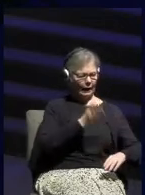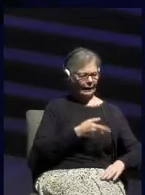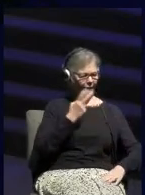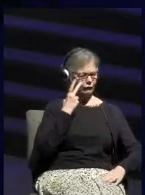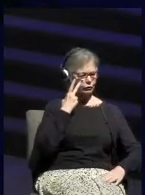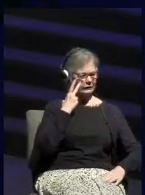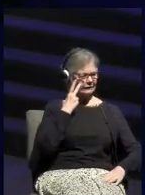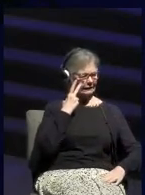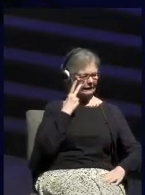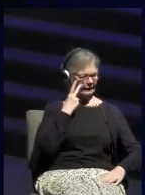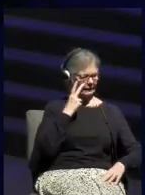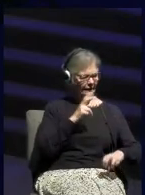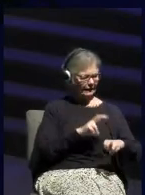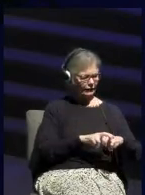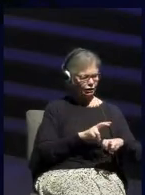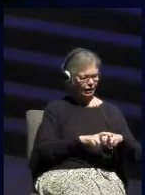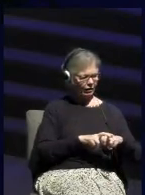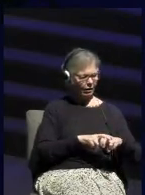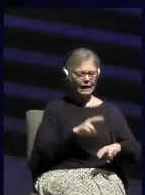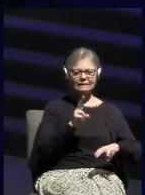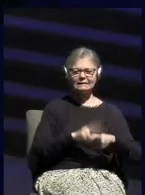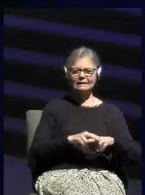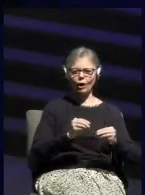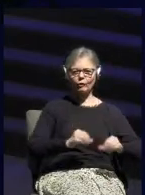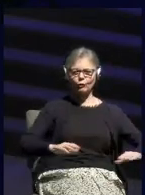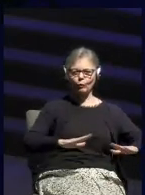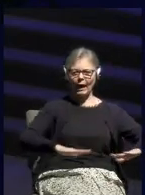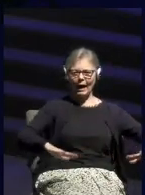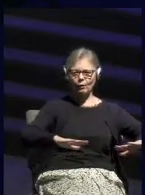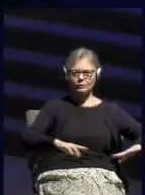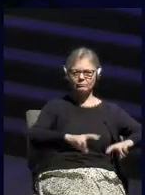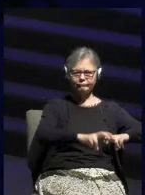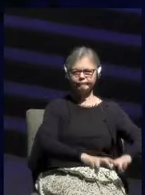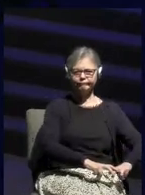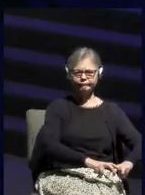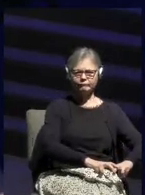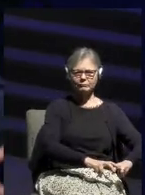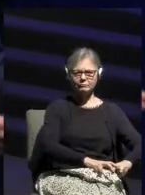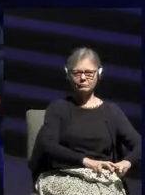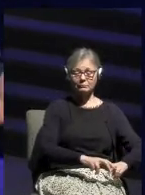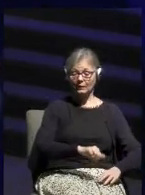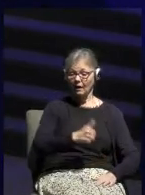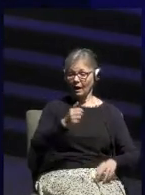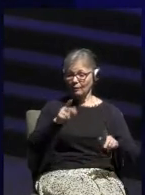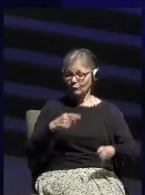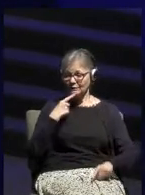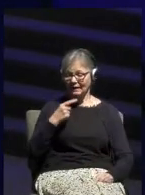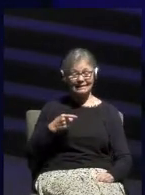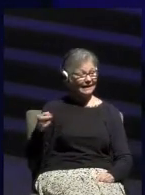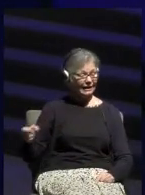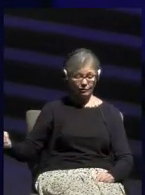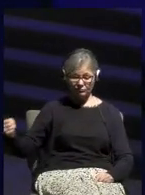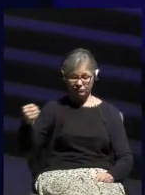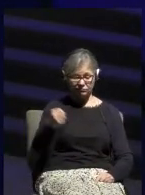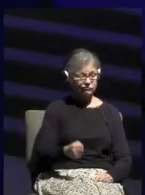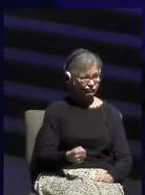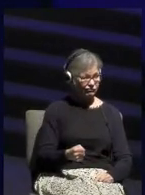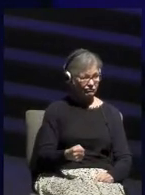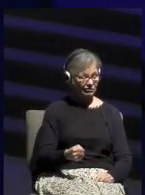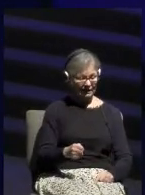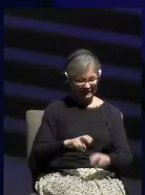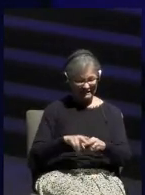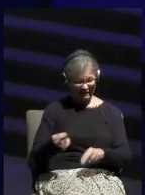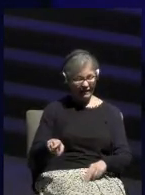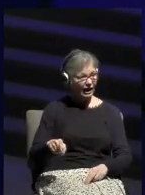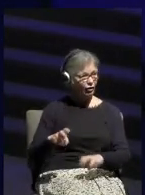and you sat on the ground, which some cultures do, and somebody said, why don't you sit in this chair? It would be